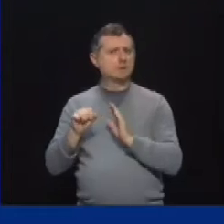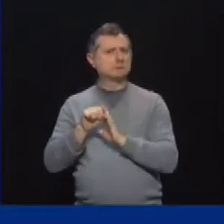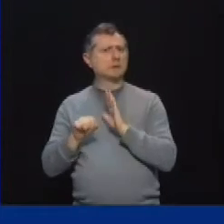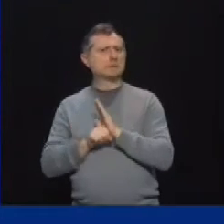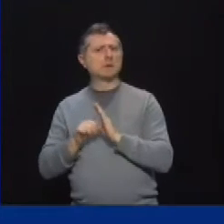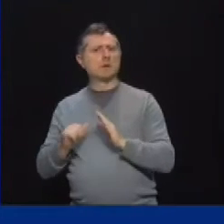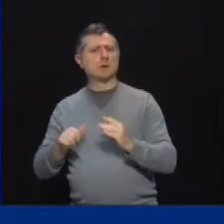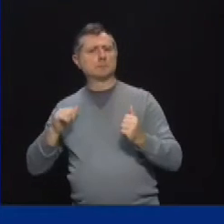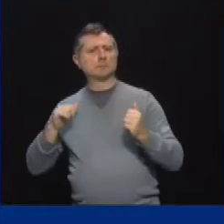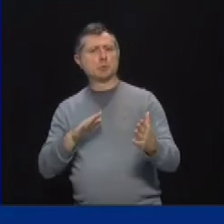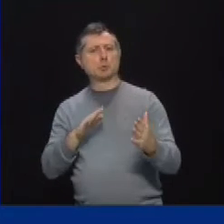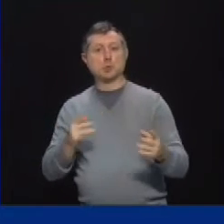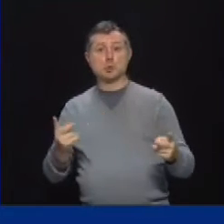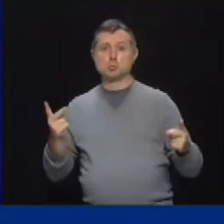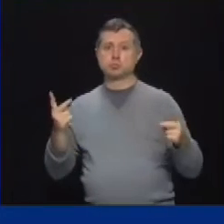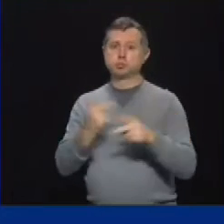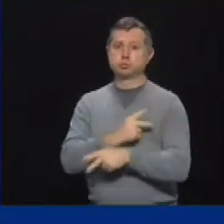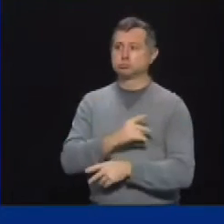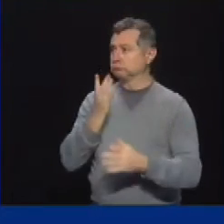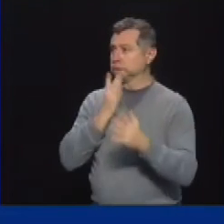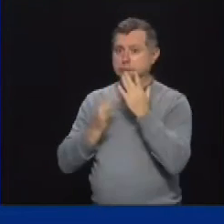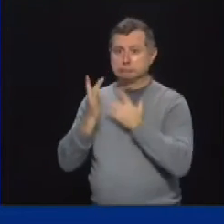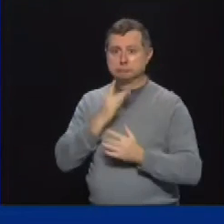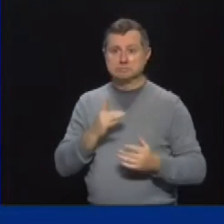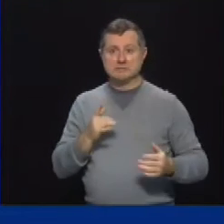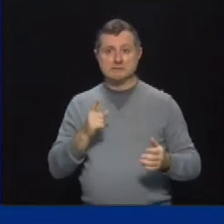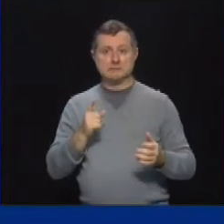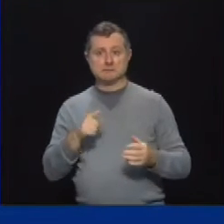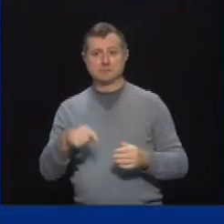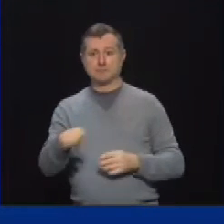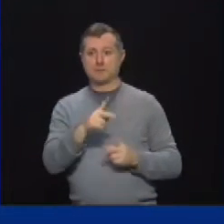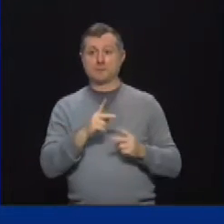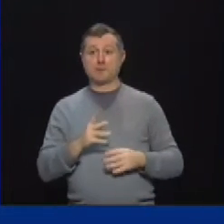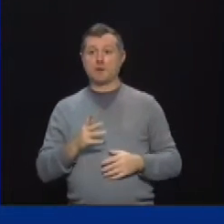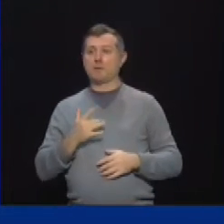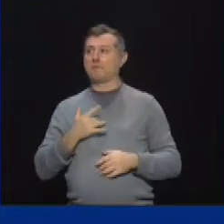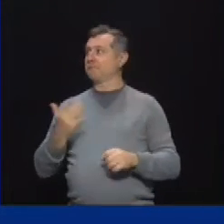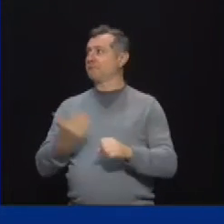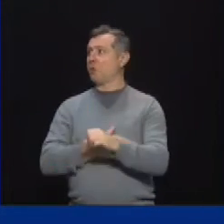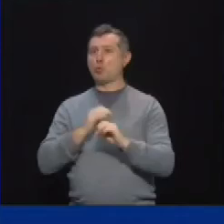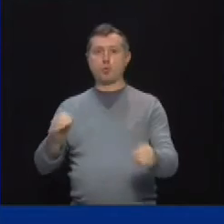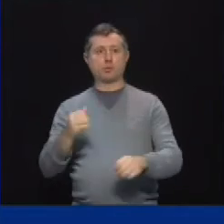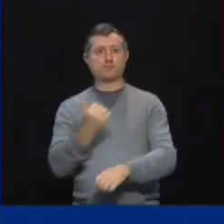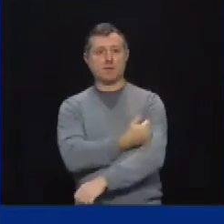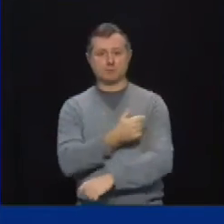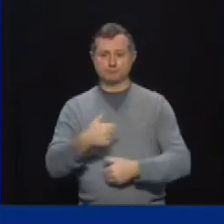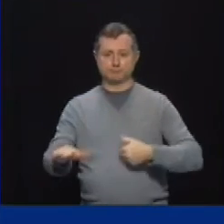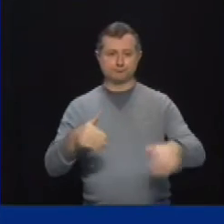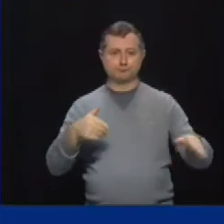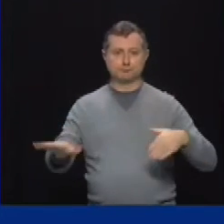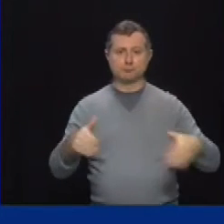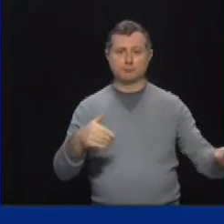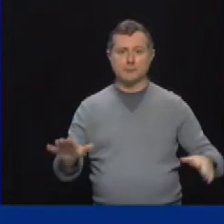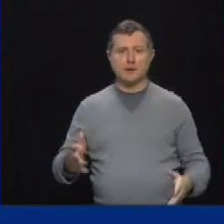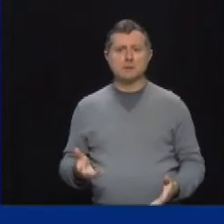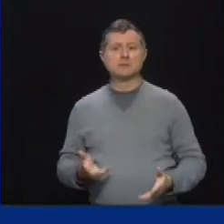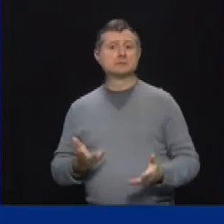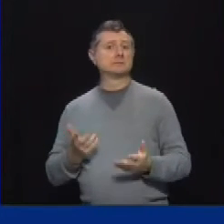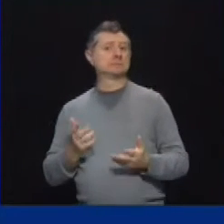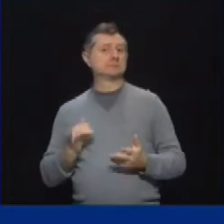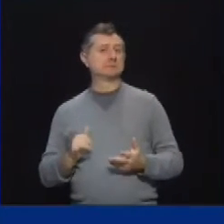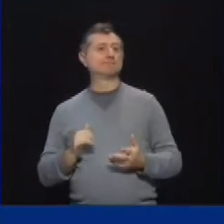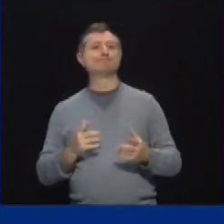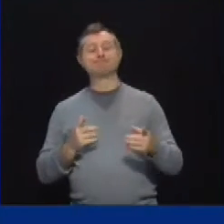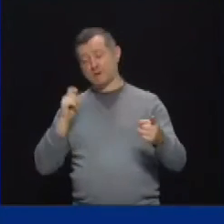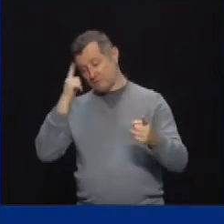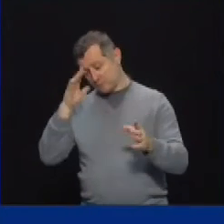staff shortages because people obviously won't be able to keep their jobs if they're not vaccinated. Right, right. And what I'm peeling back, Dan, is